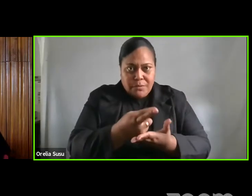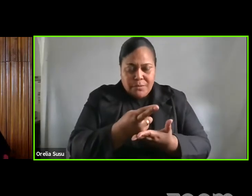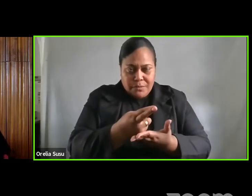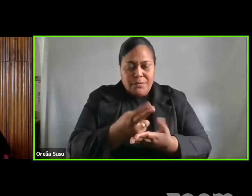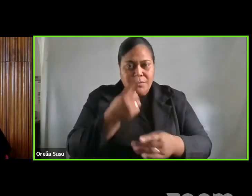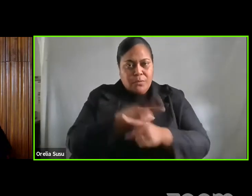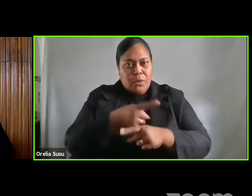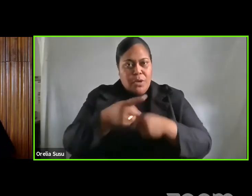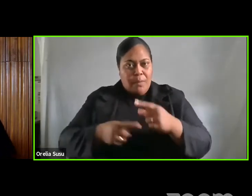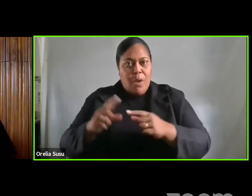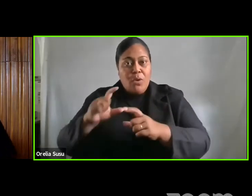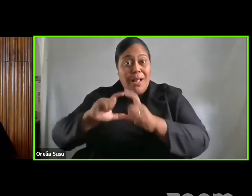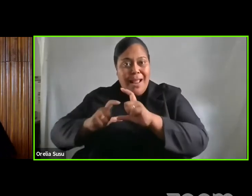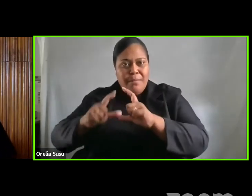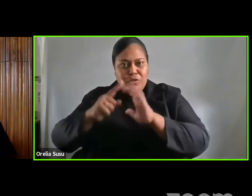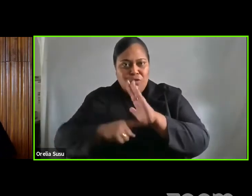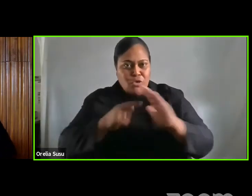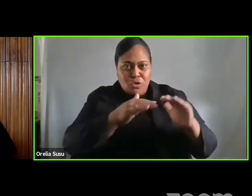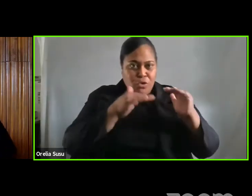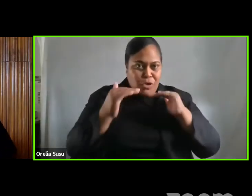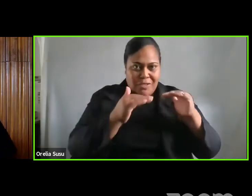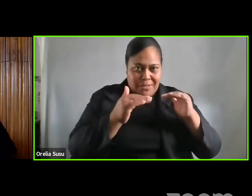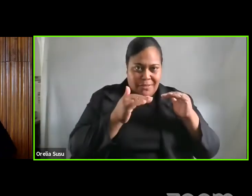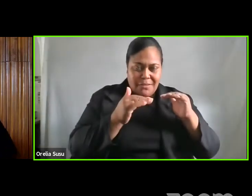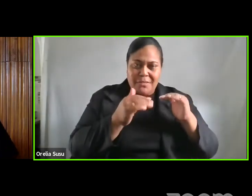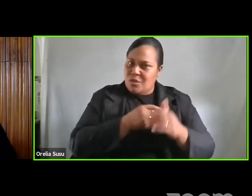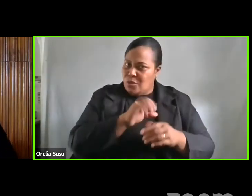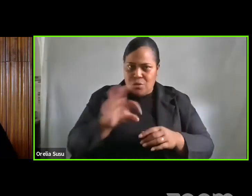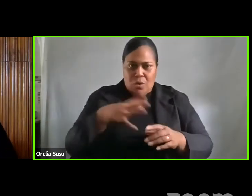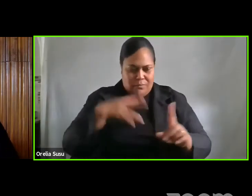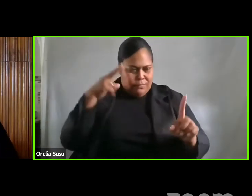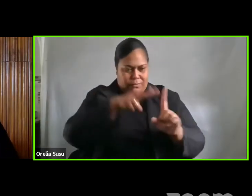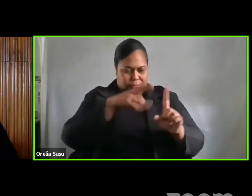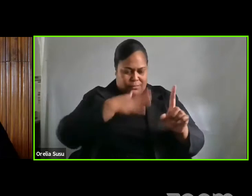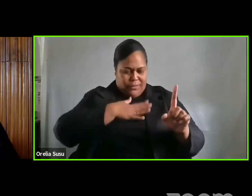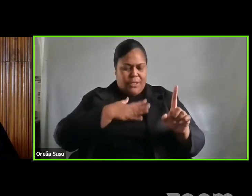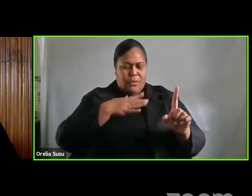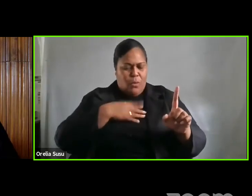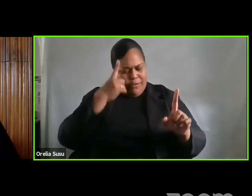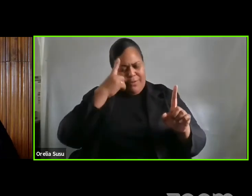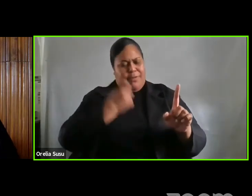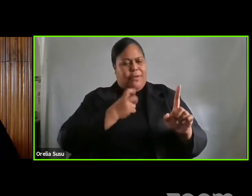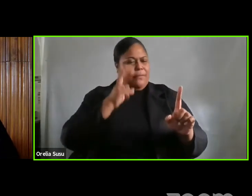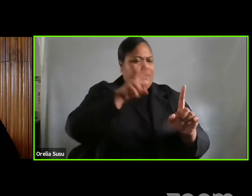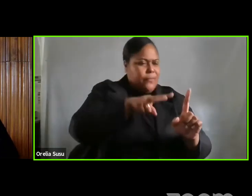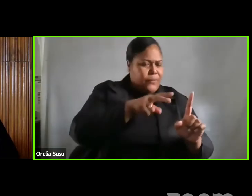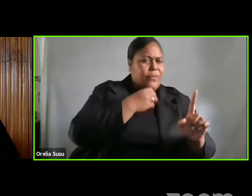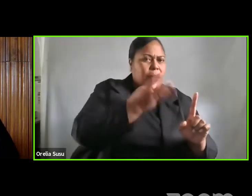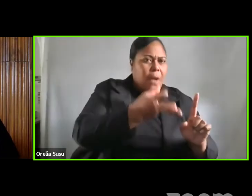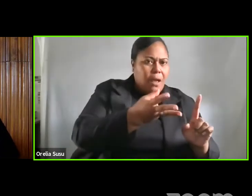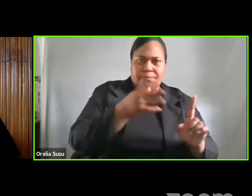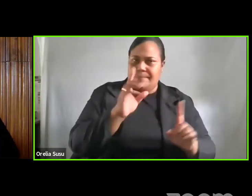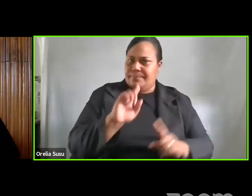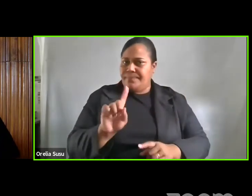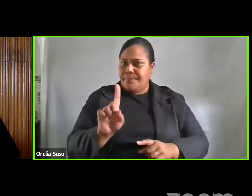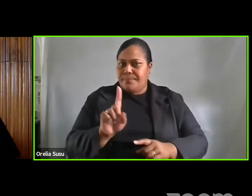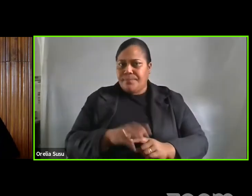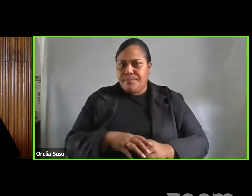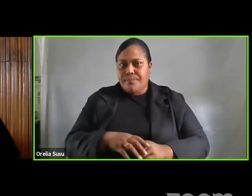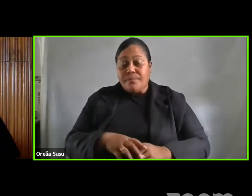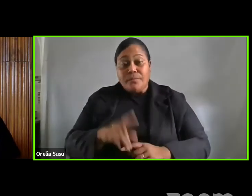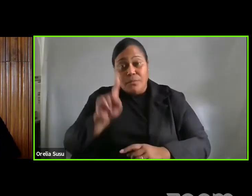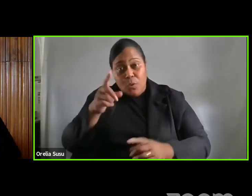justice and we are not just talking about it from our own agenda so one of the one of the tools that we really kind